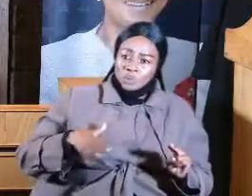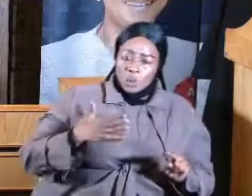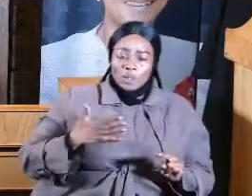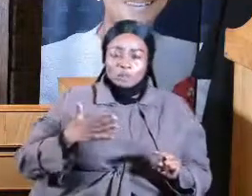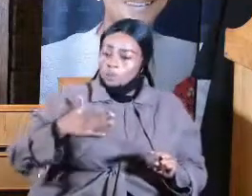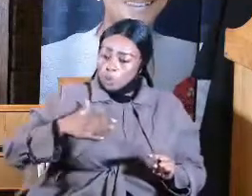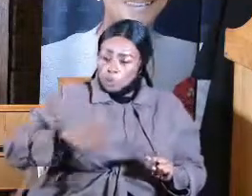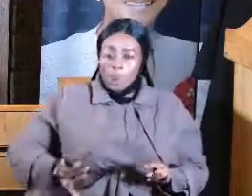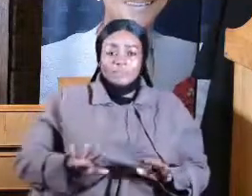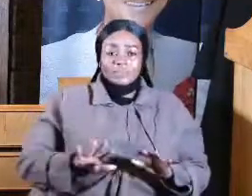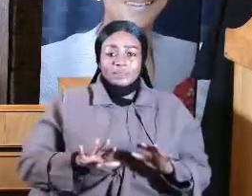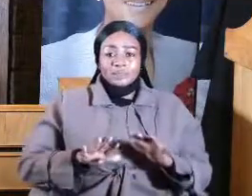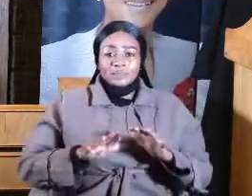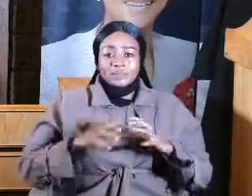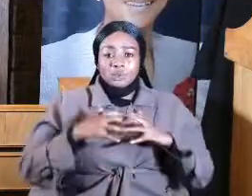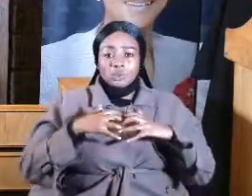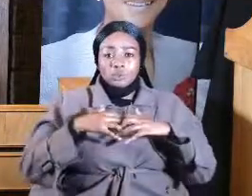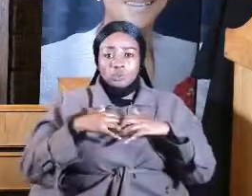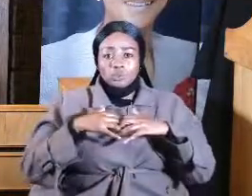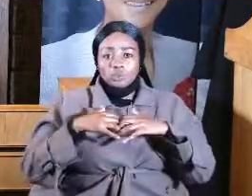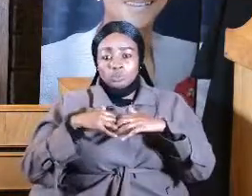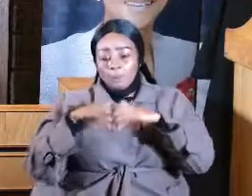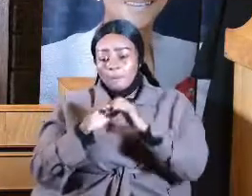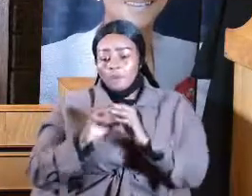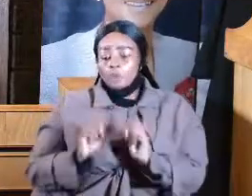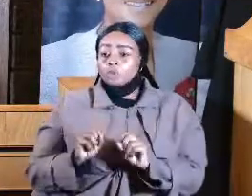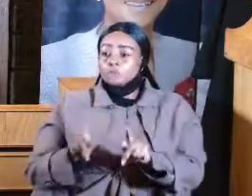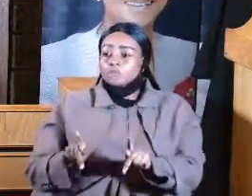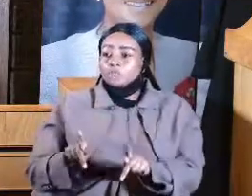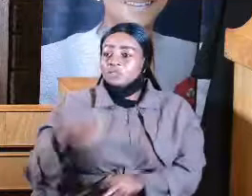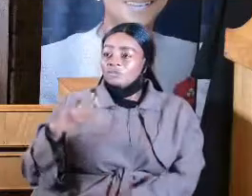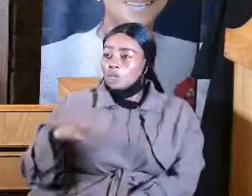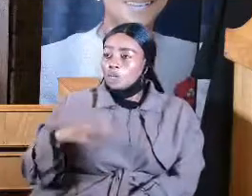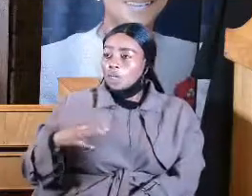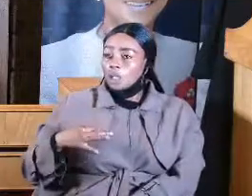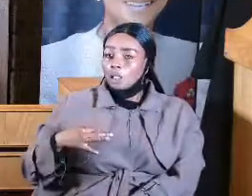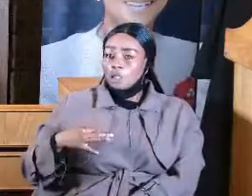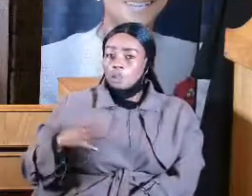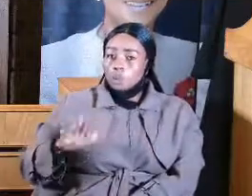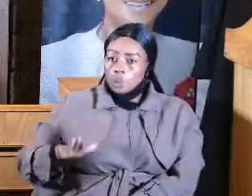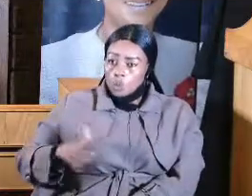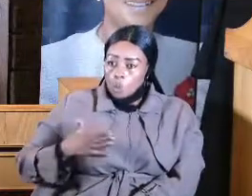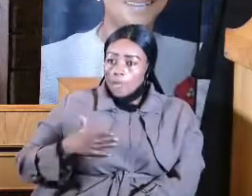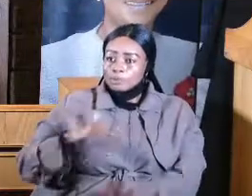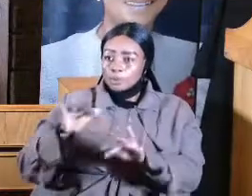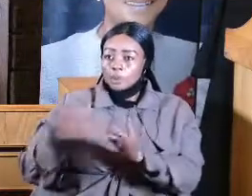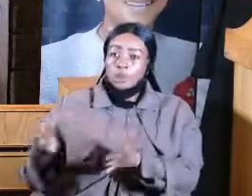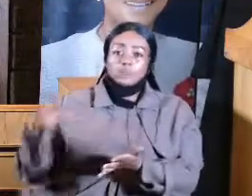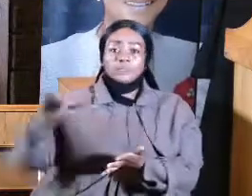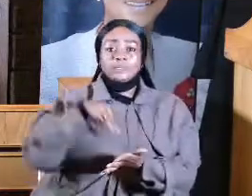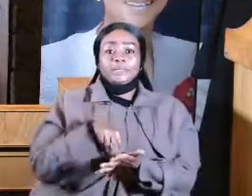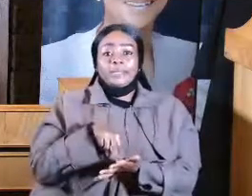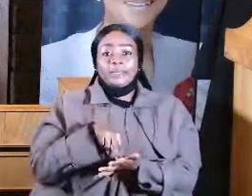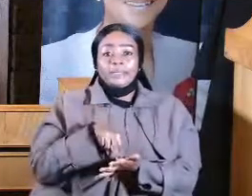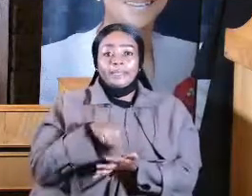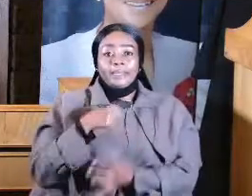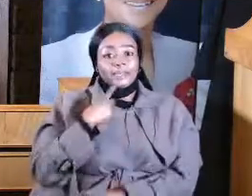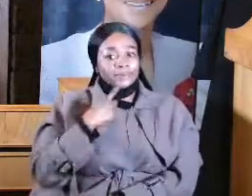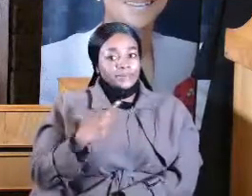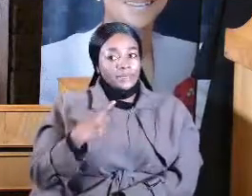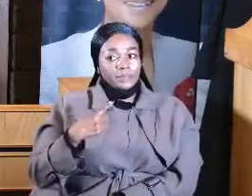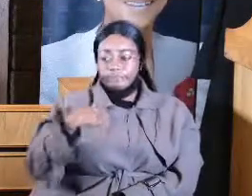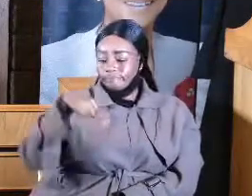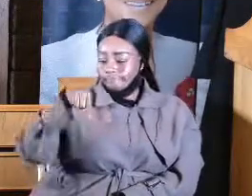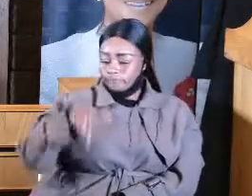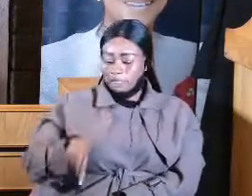create the young ones or the young girls who will come and lament. We want people who will stand up and say, not in